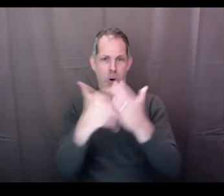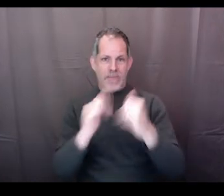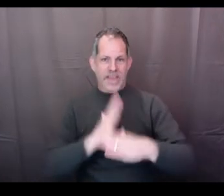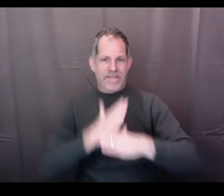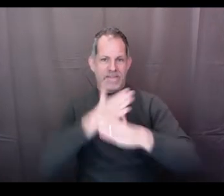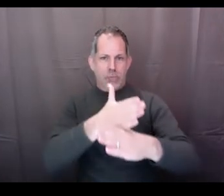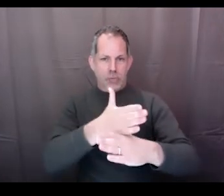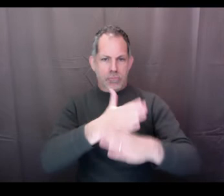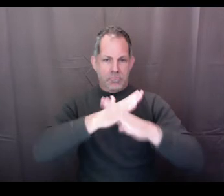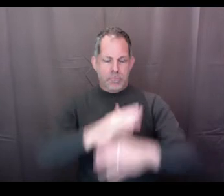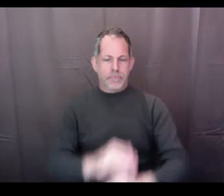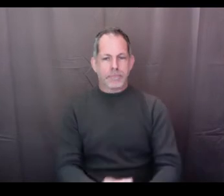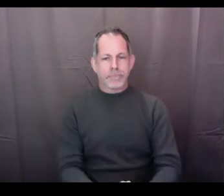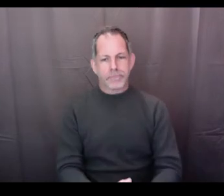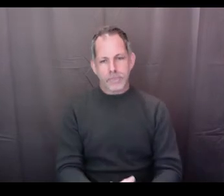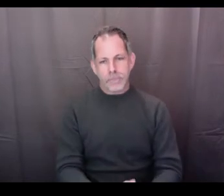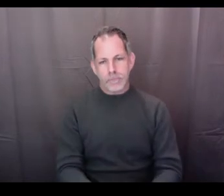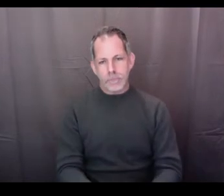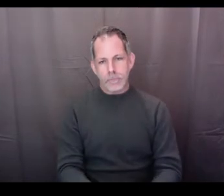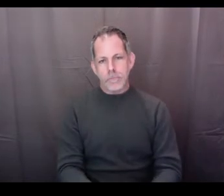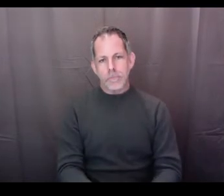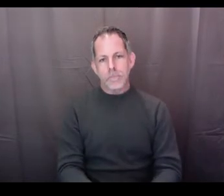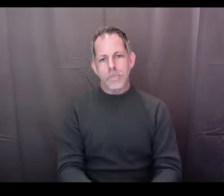look at the number of contacts,